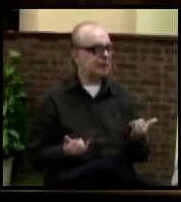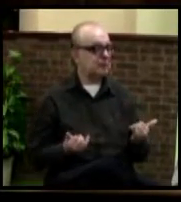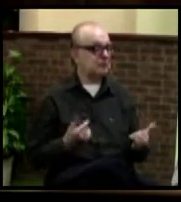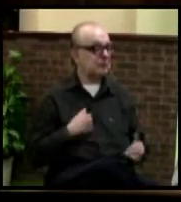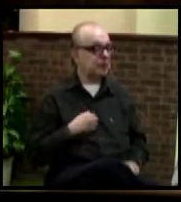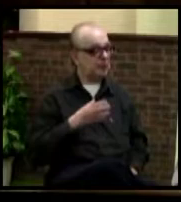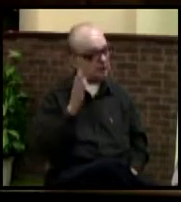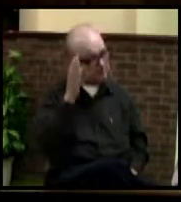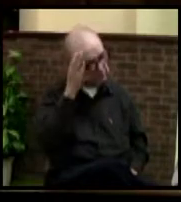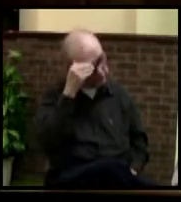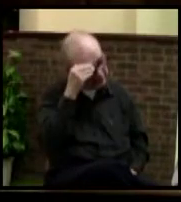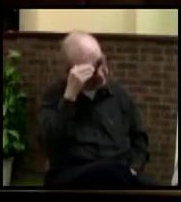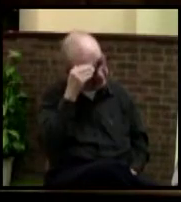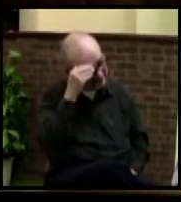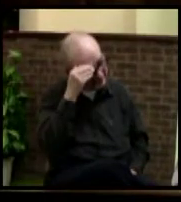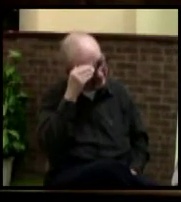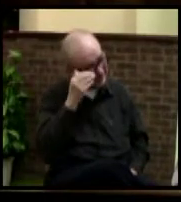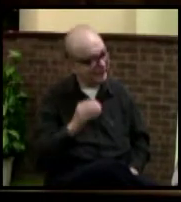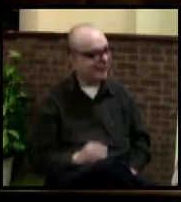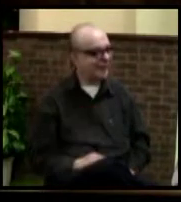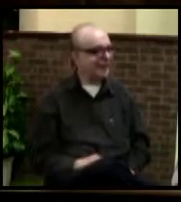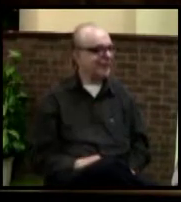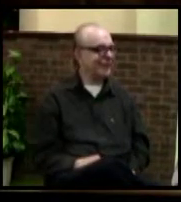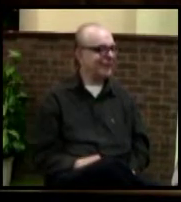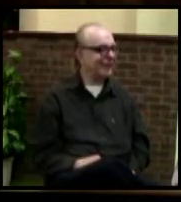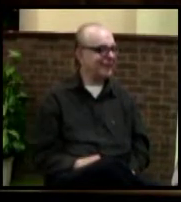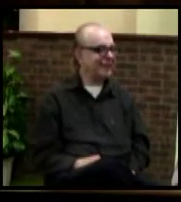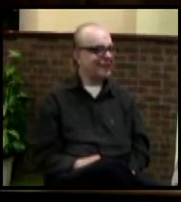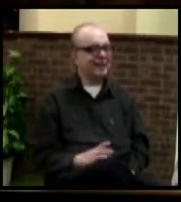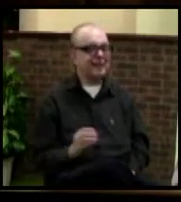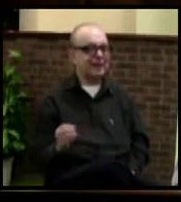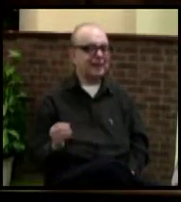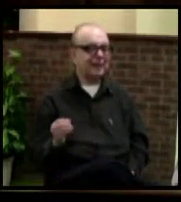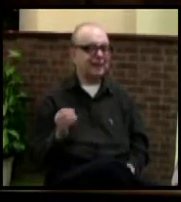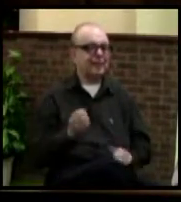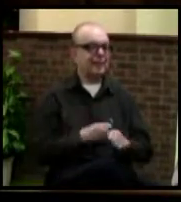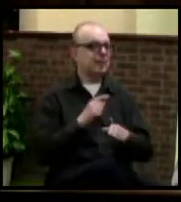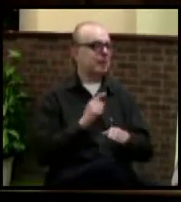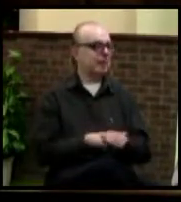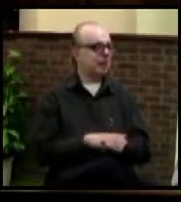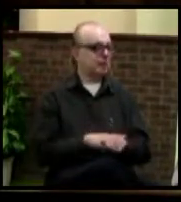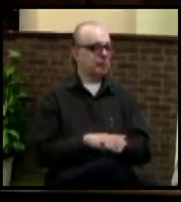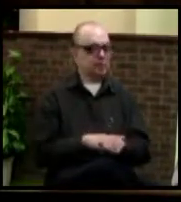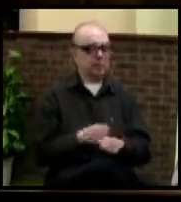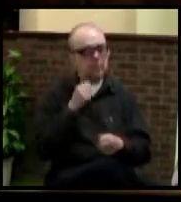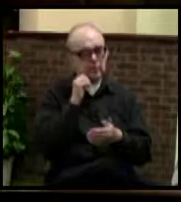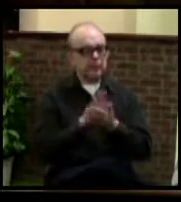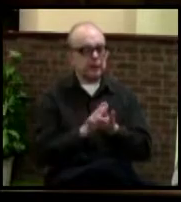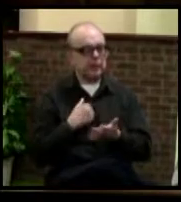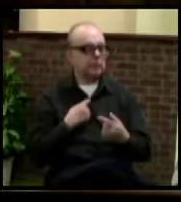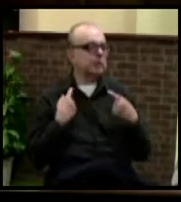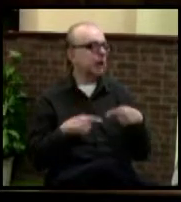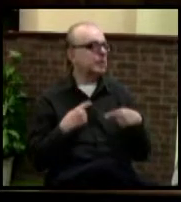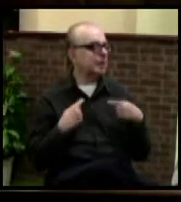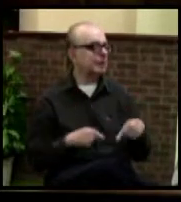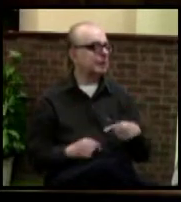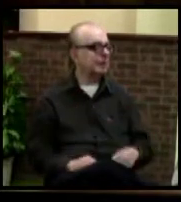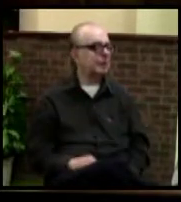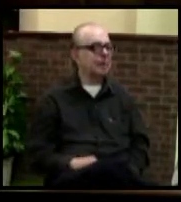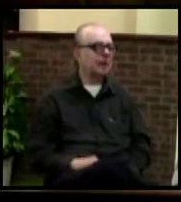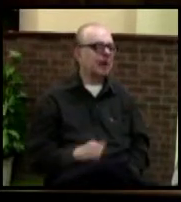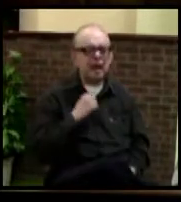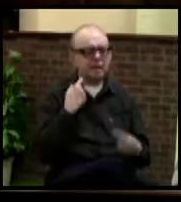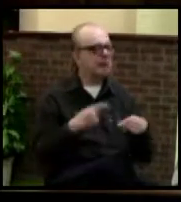I'm stubborn. Okay? And so every time we would get into an argument,